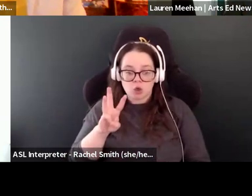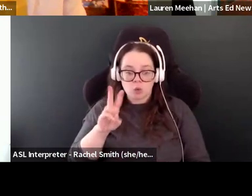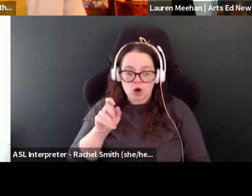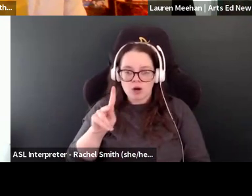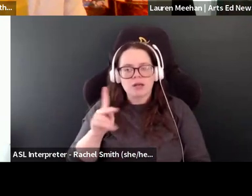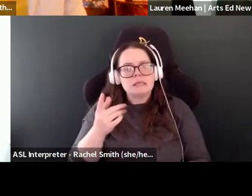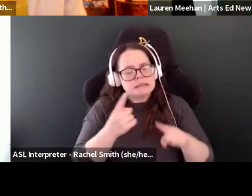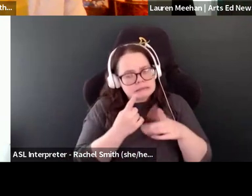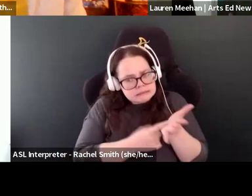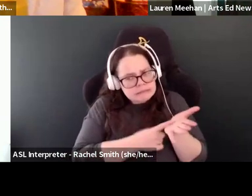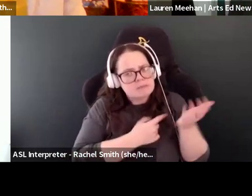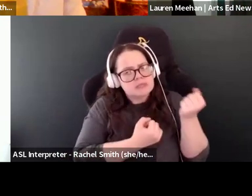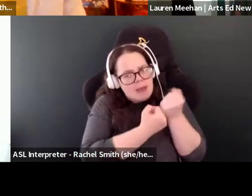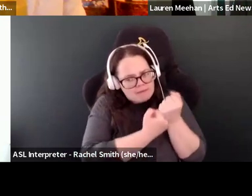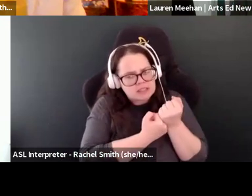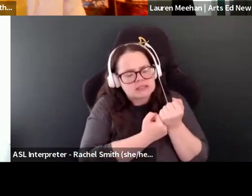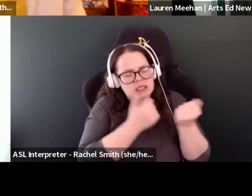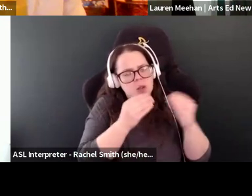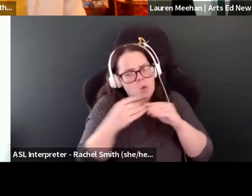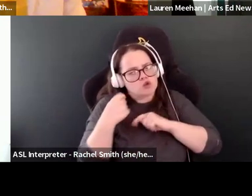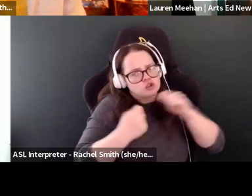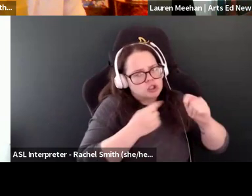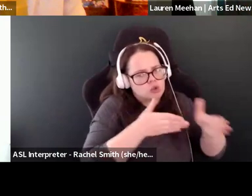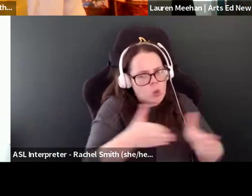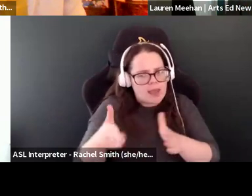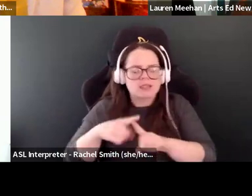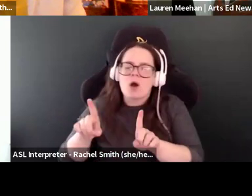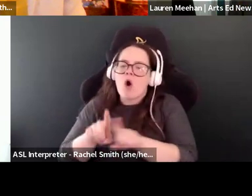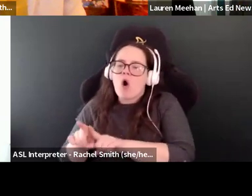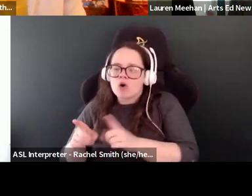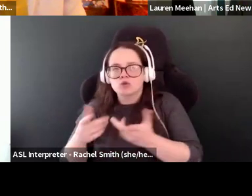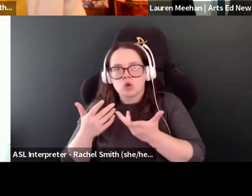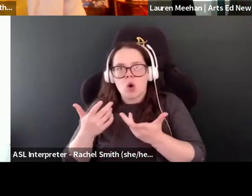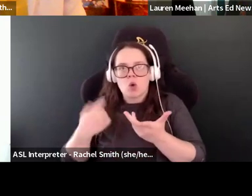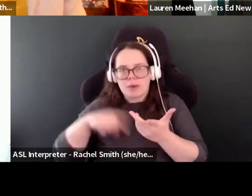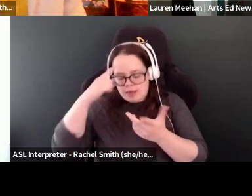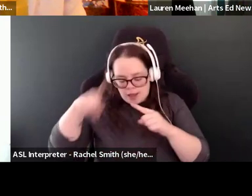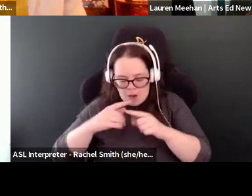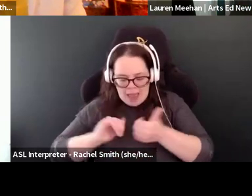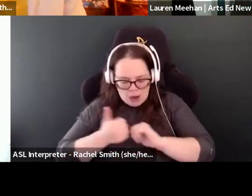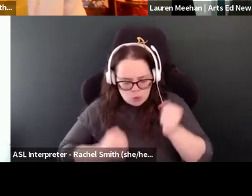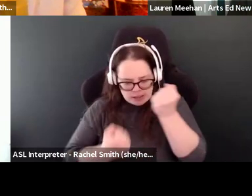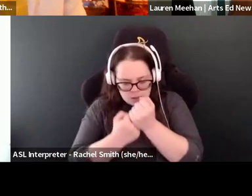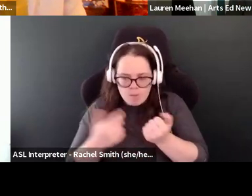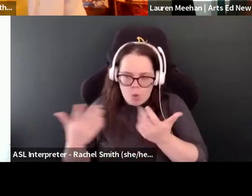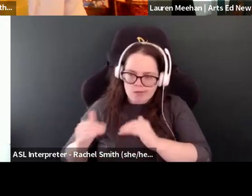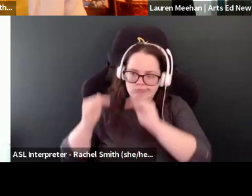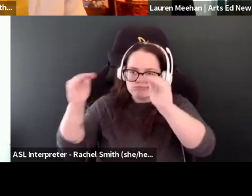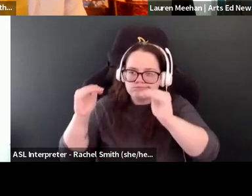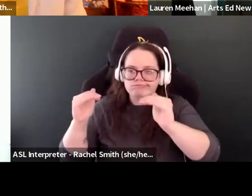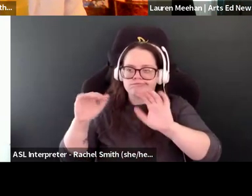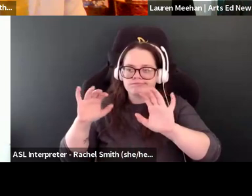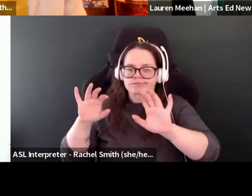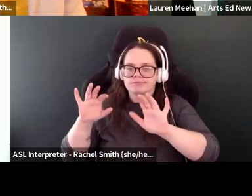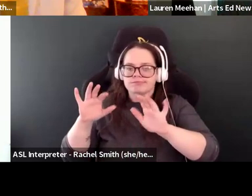in the traditional ways we think of it, but it also works in the ways of like, how do we support and enrich the sector, as well as